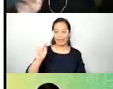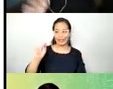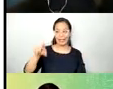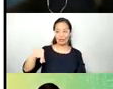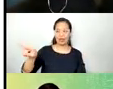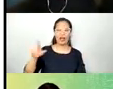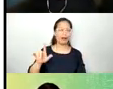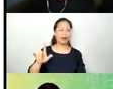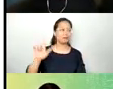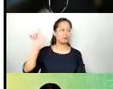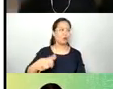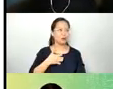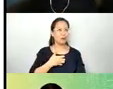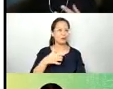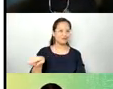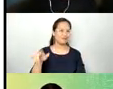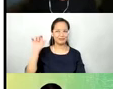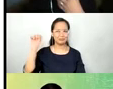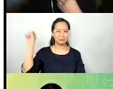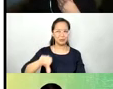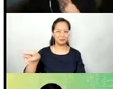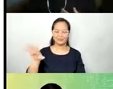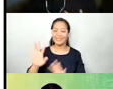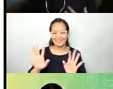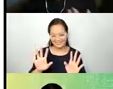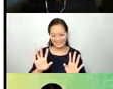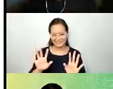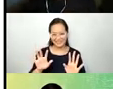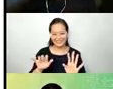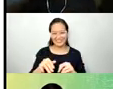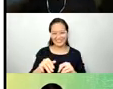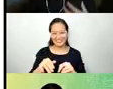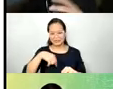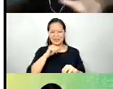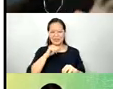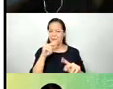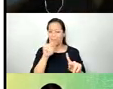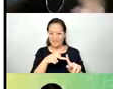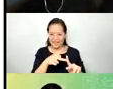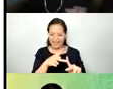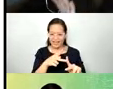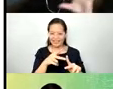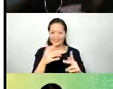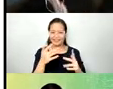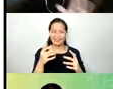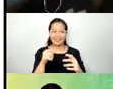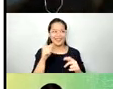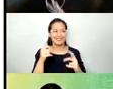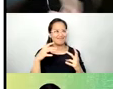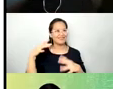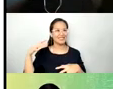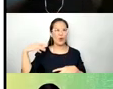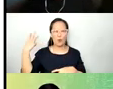not a key takeaway. But that's okay. We're not perfect people and we're all navigating this wild, problematic, wonderful